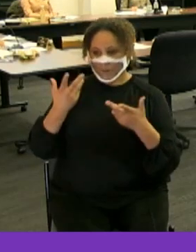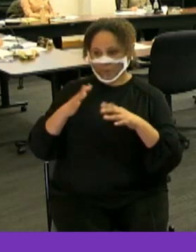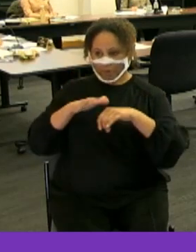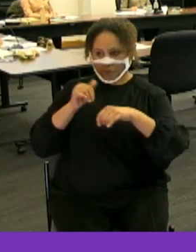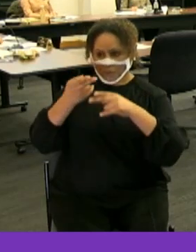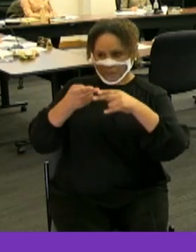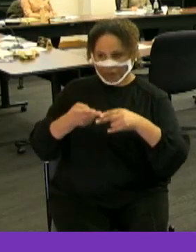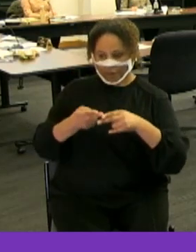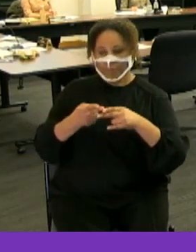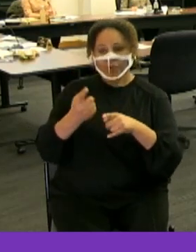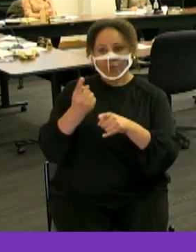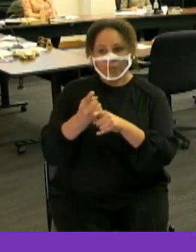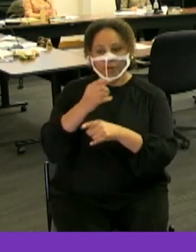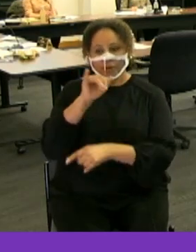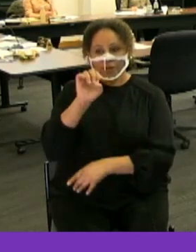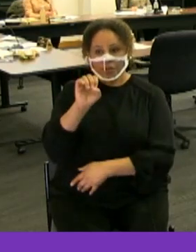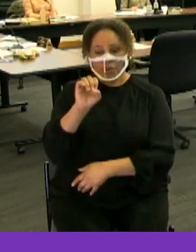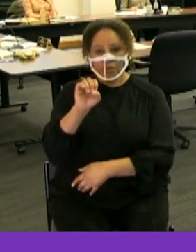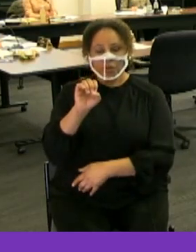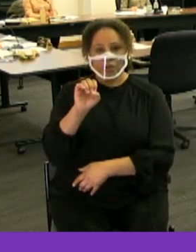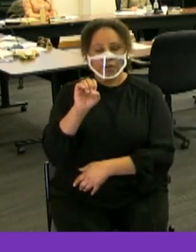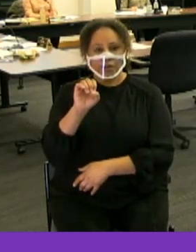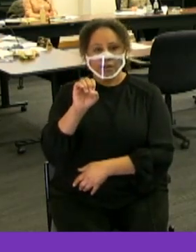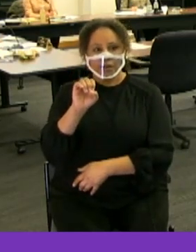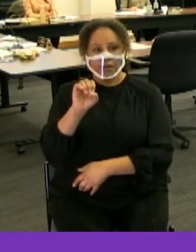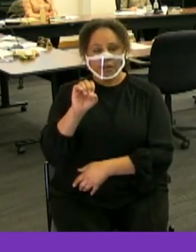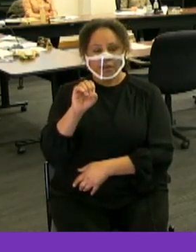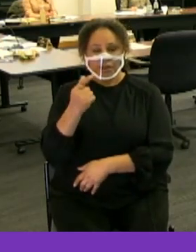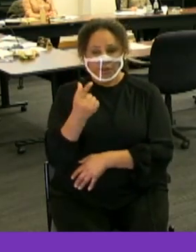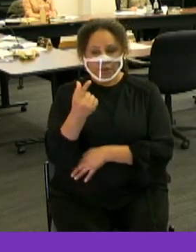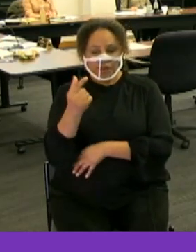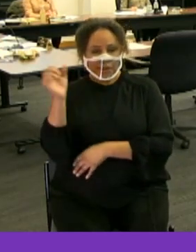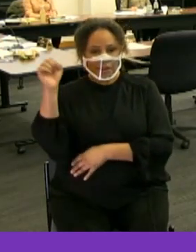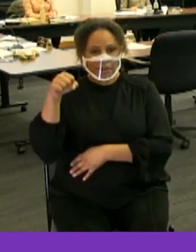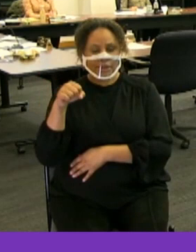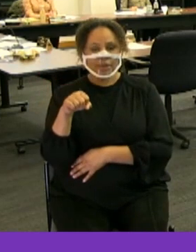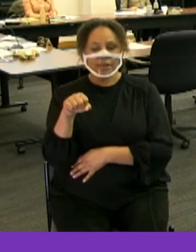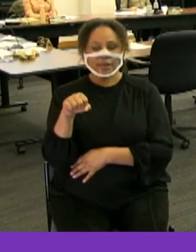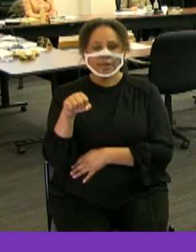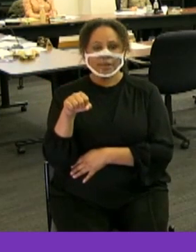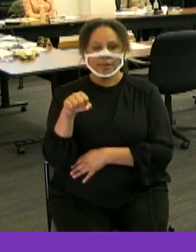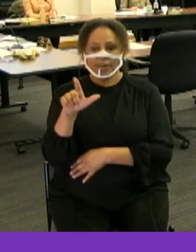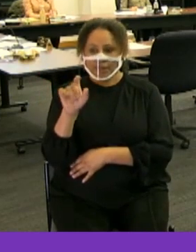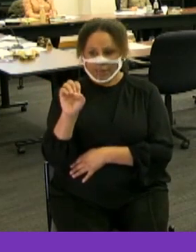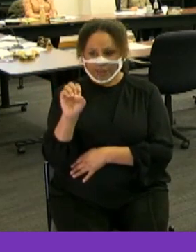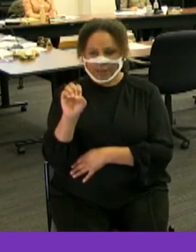that's right. Joan, can we go ahead? Aye. Say again? Yes. Lee?